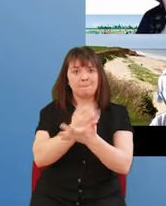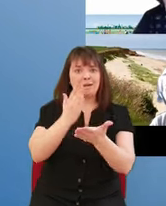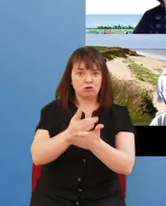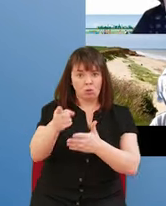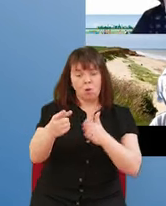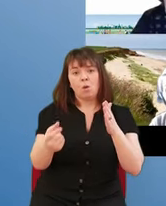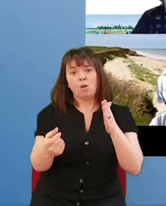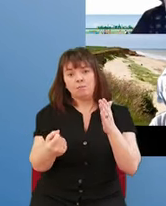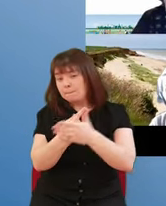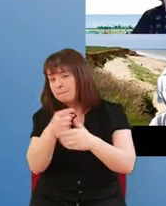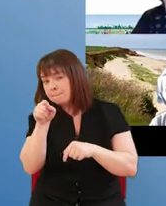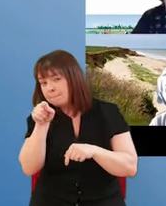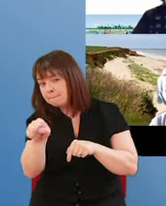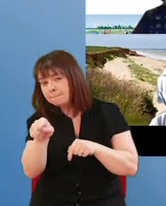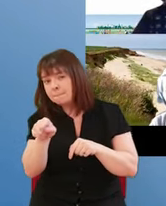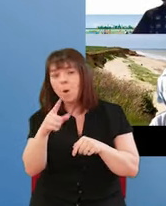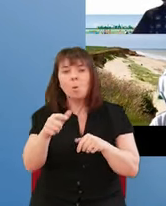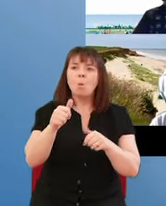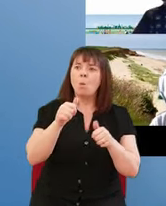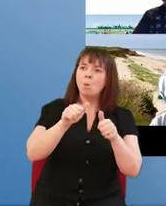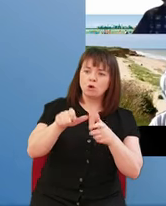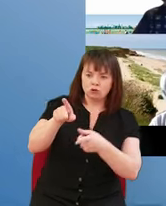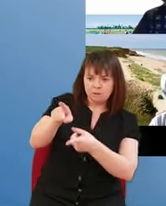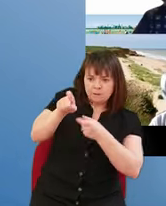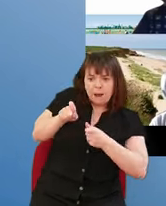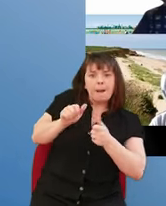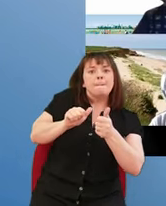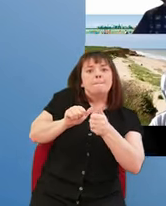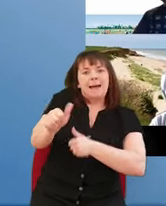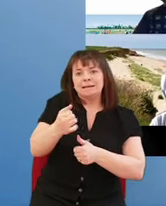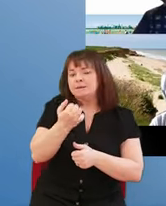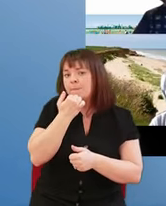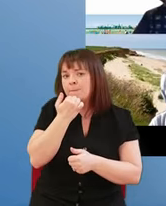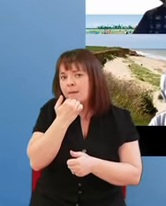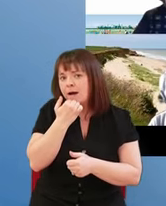moving forward to implement more point of care testing. So as you say, we